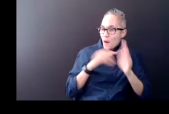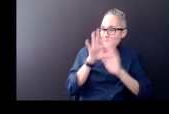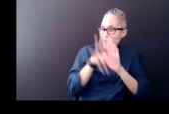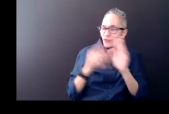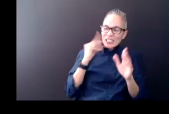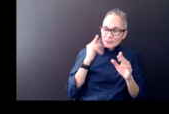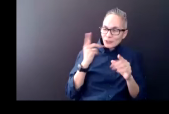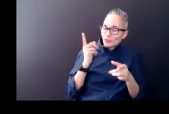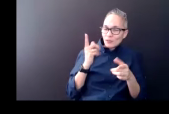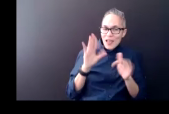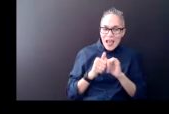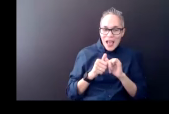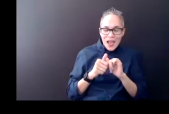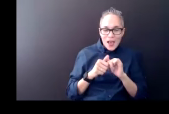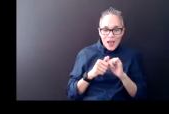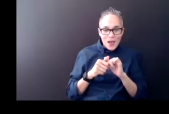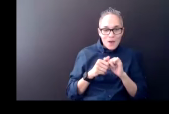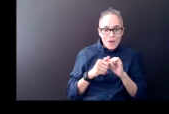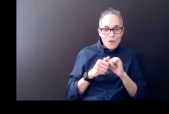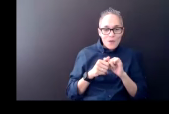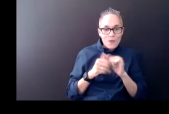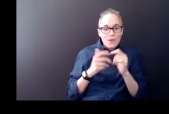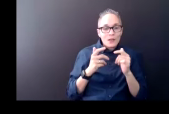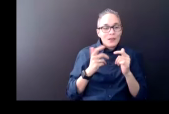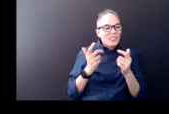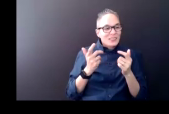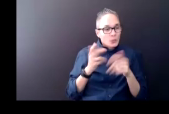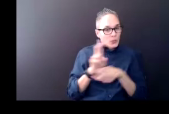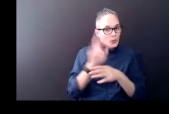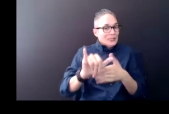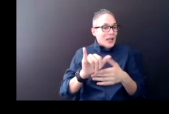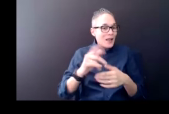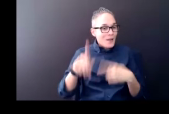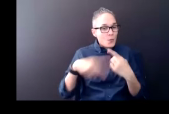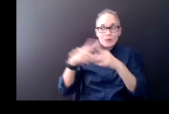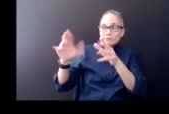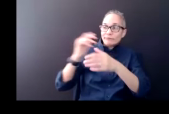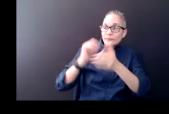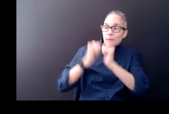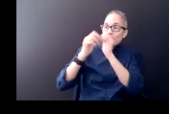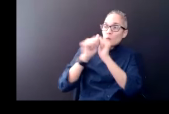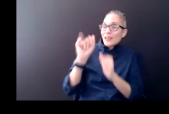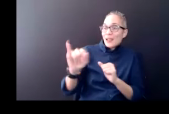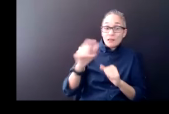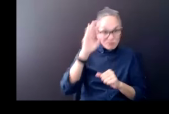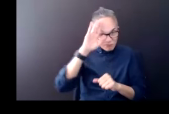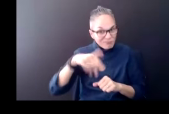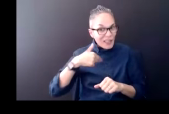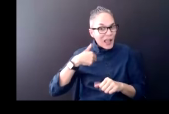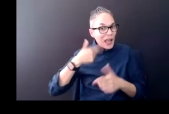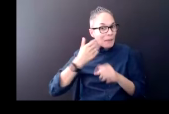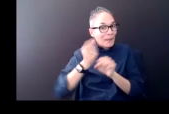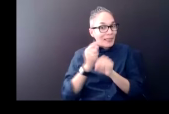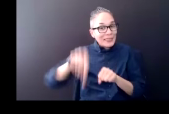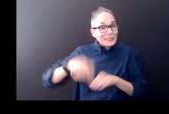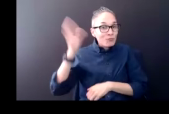And how do we bring that into the table when it comes to these kinds of things? Just like me trying to do this presentation, how do I